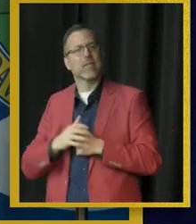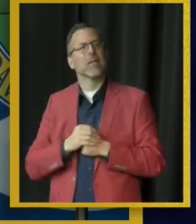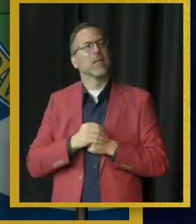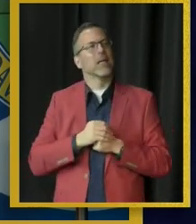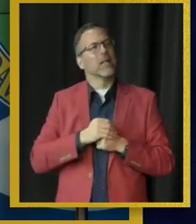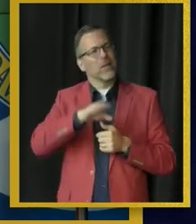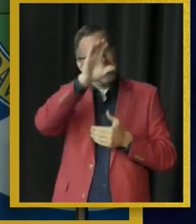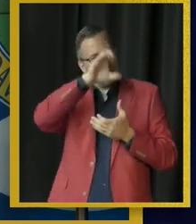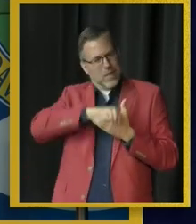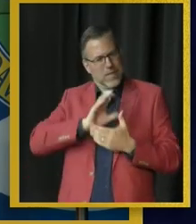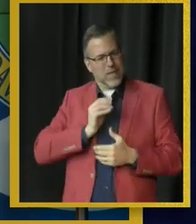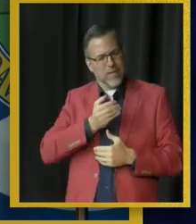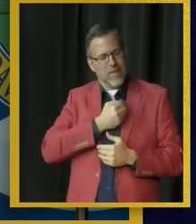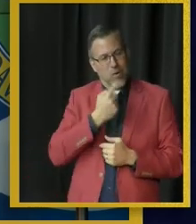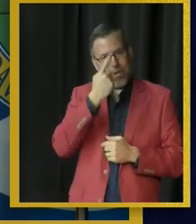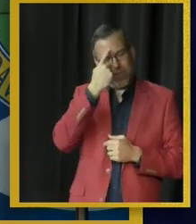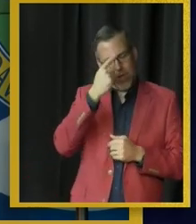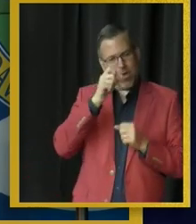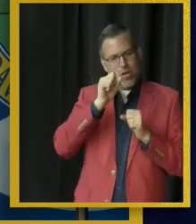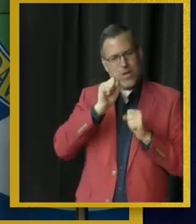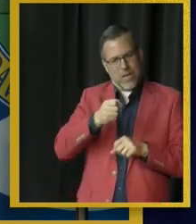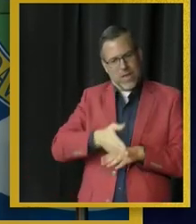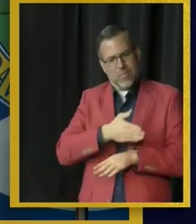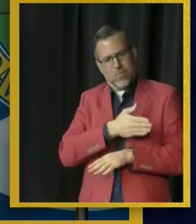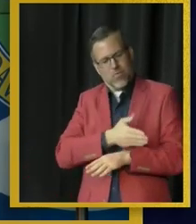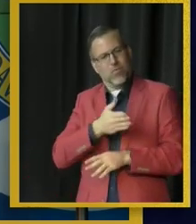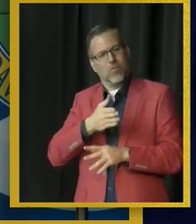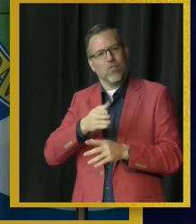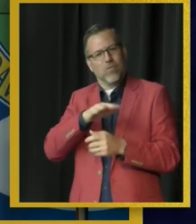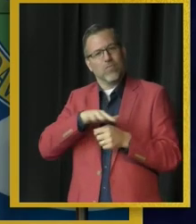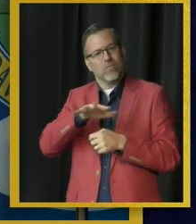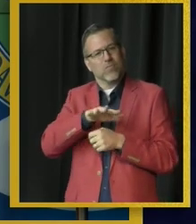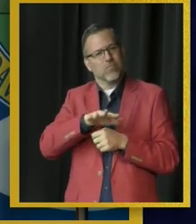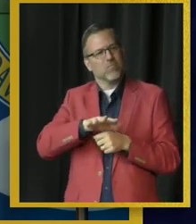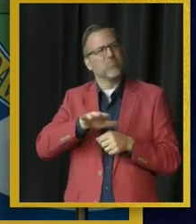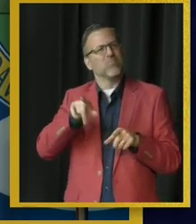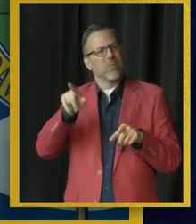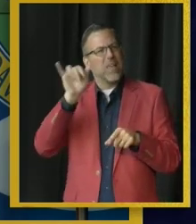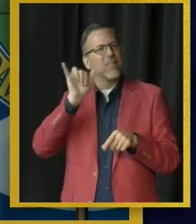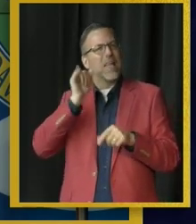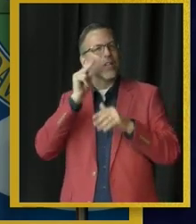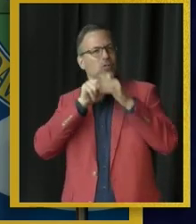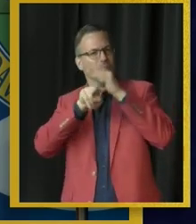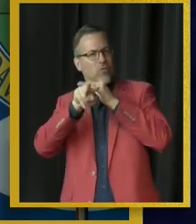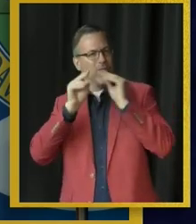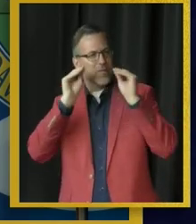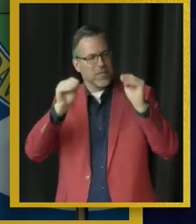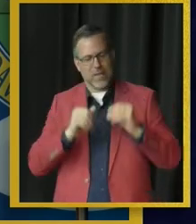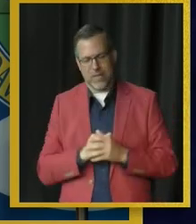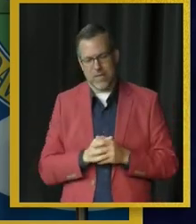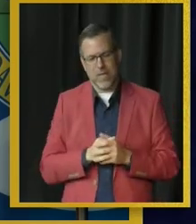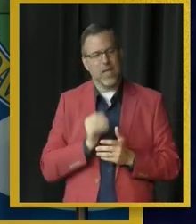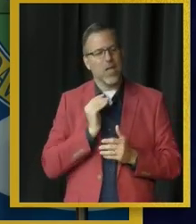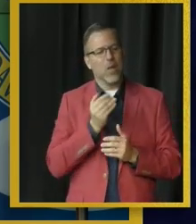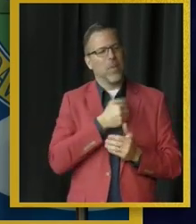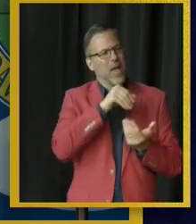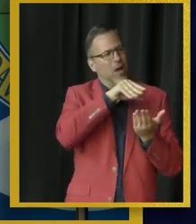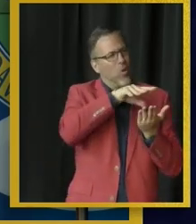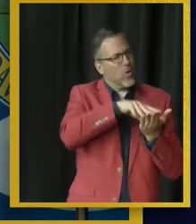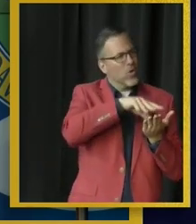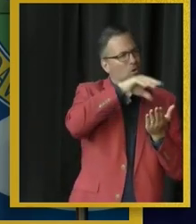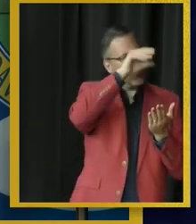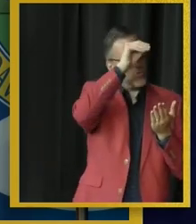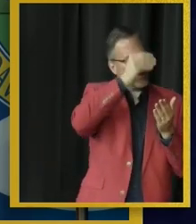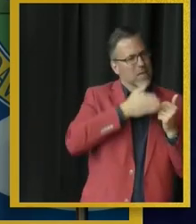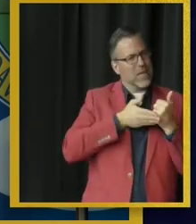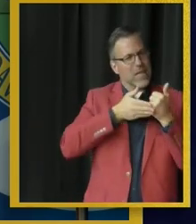has displaced the grounds for wonder which the ancient prophets taught. May our learning curb the error which unthinking faith